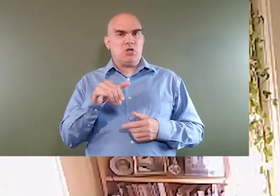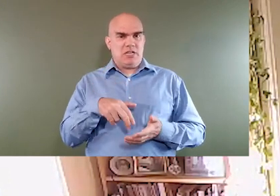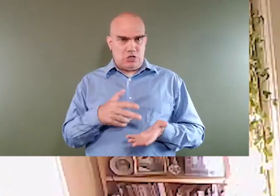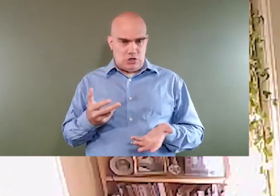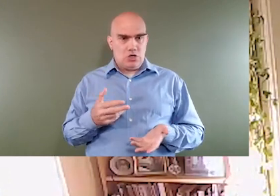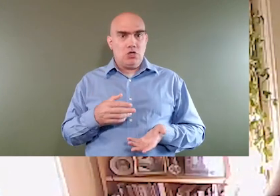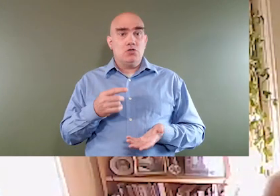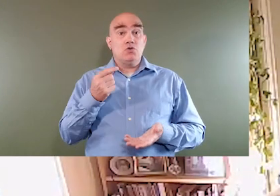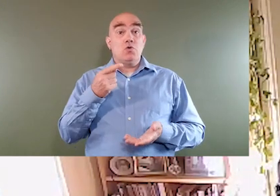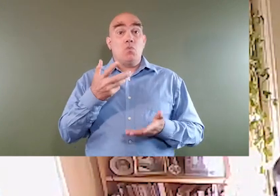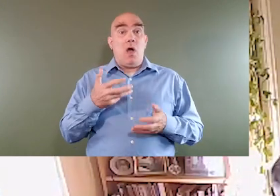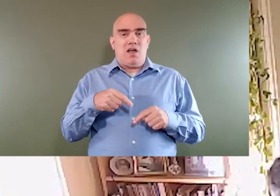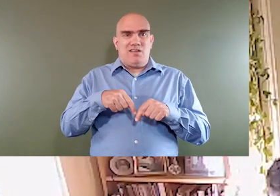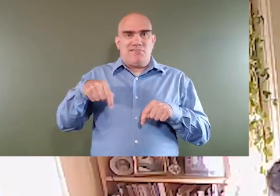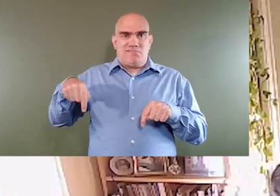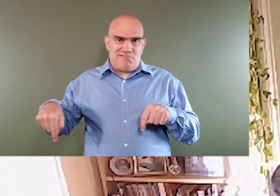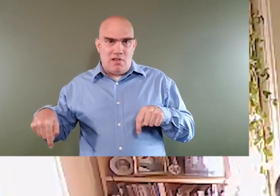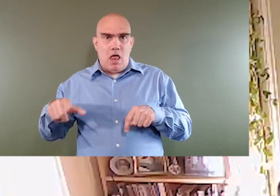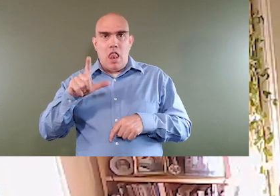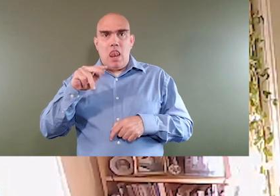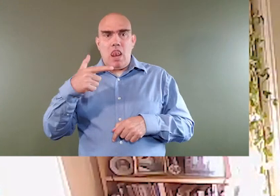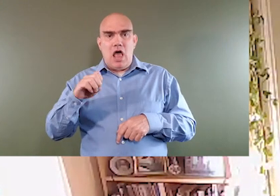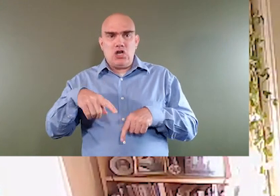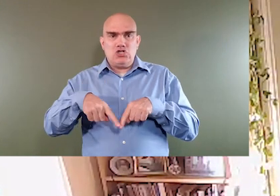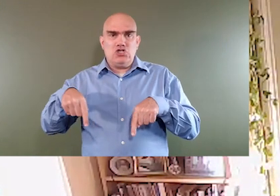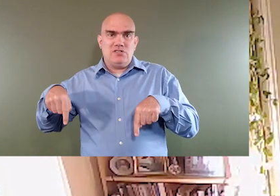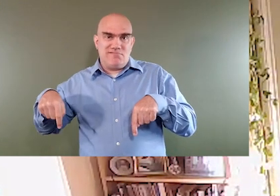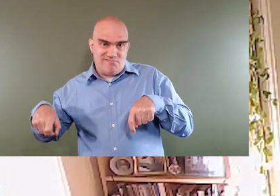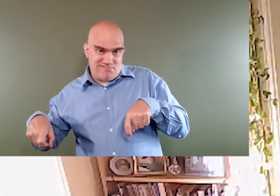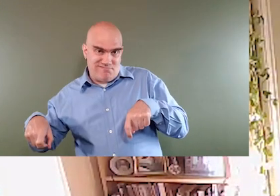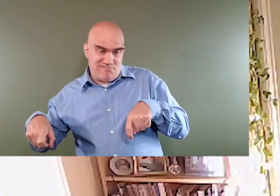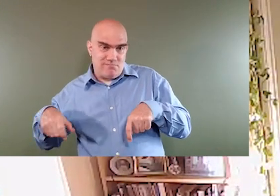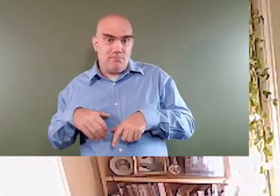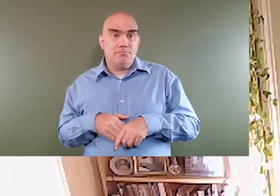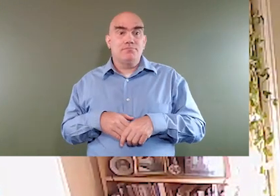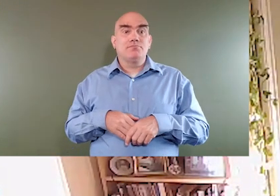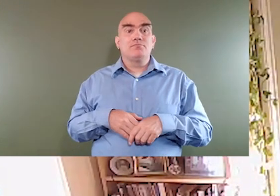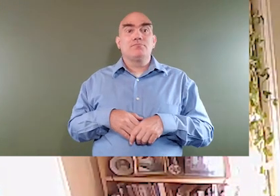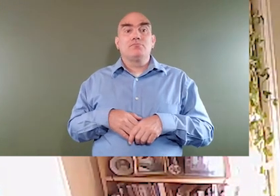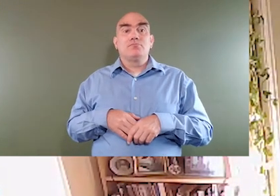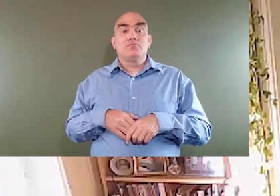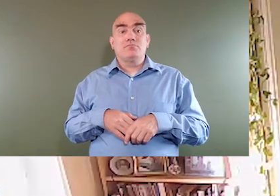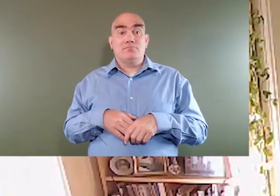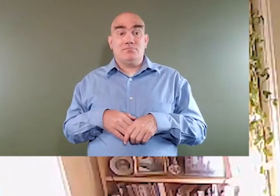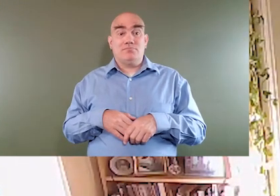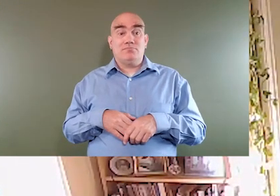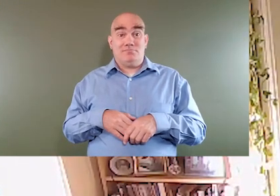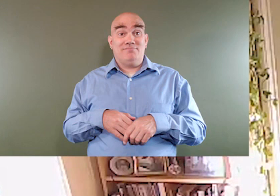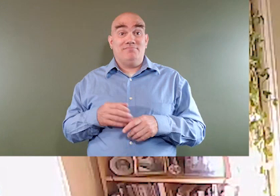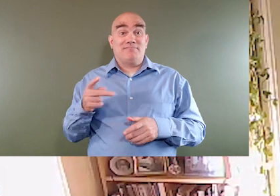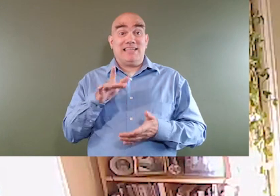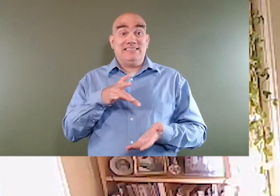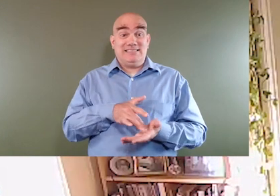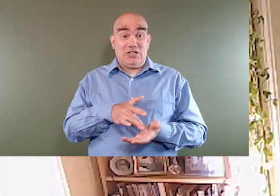gonna come into a side lunge. So lunging to the side on that left leg, coming back to the center,